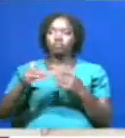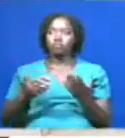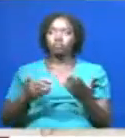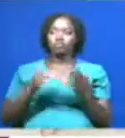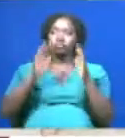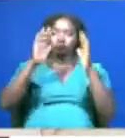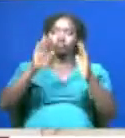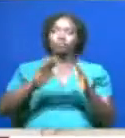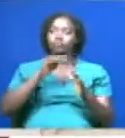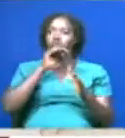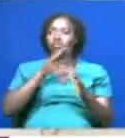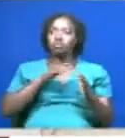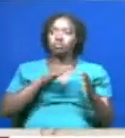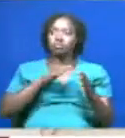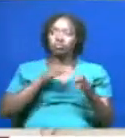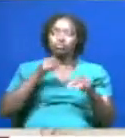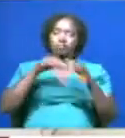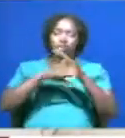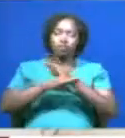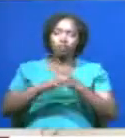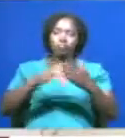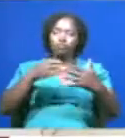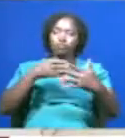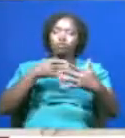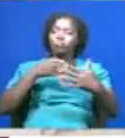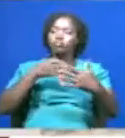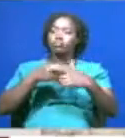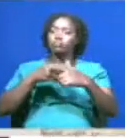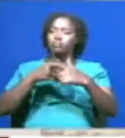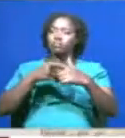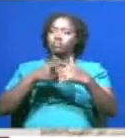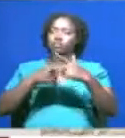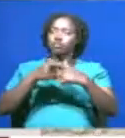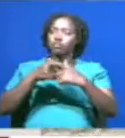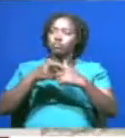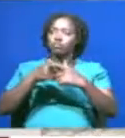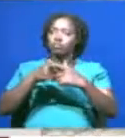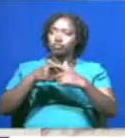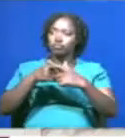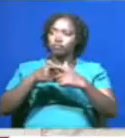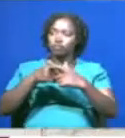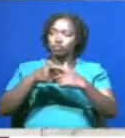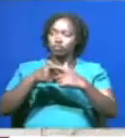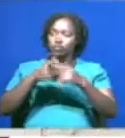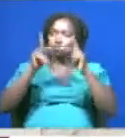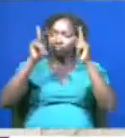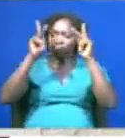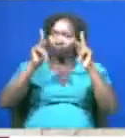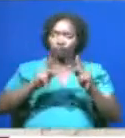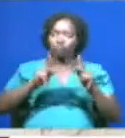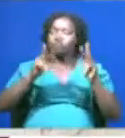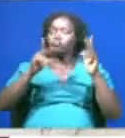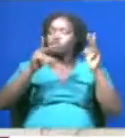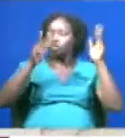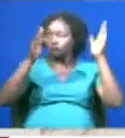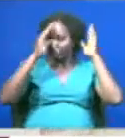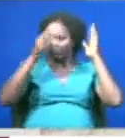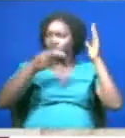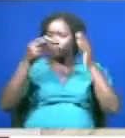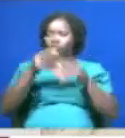the intersection point between the Kisumu Kakamega Highway and, of course, Nairobi Road. This is the point